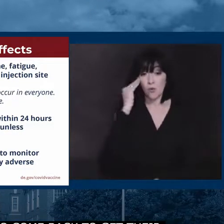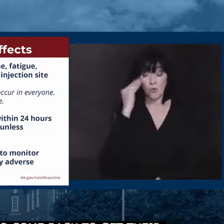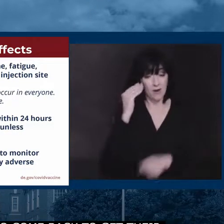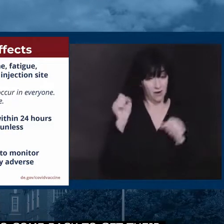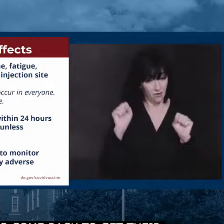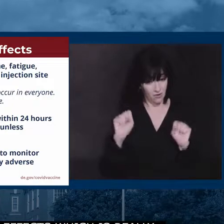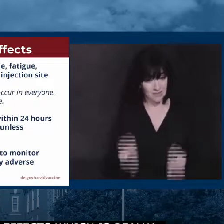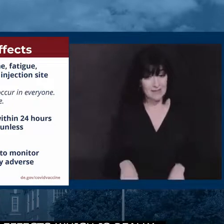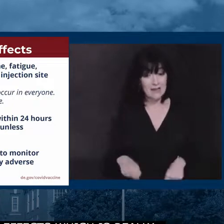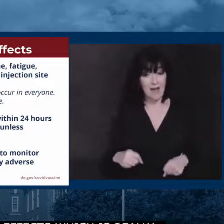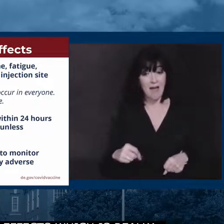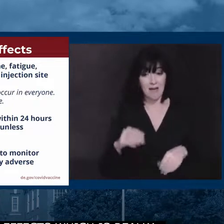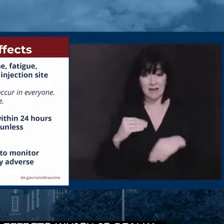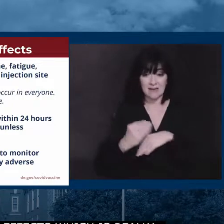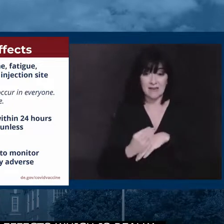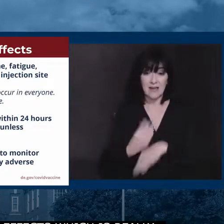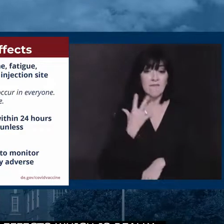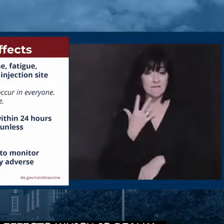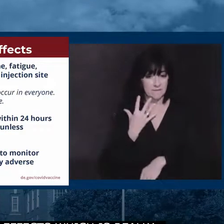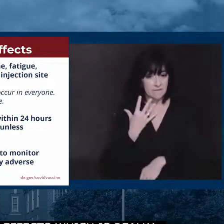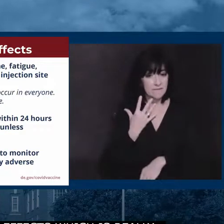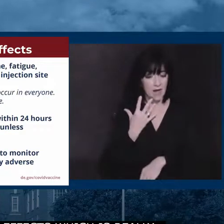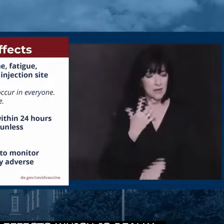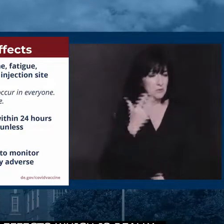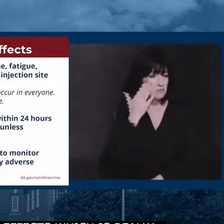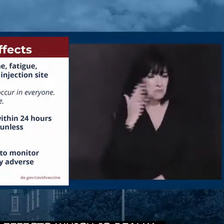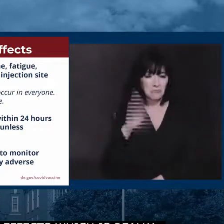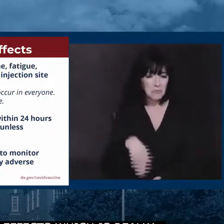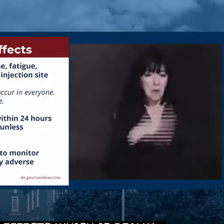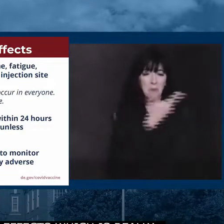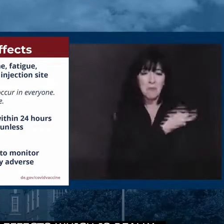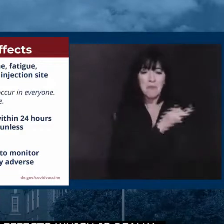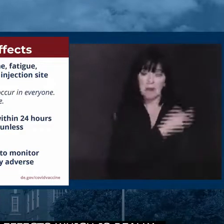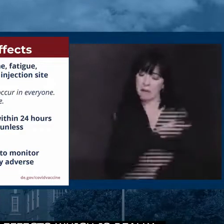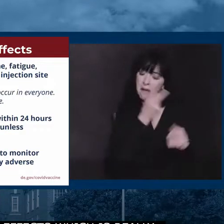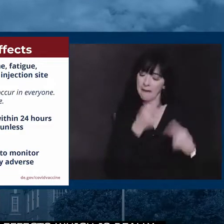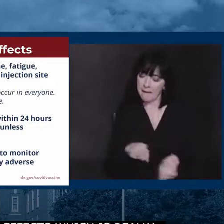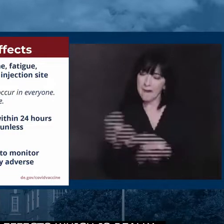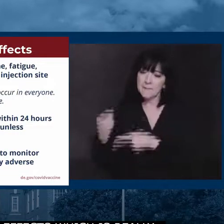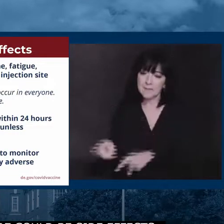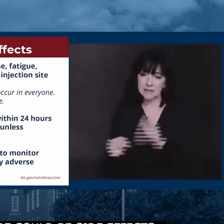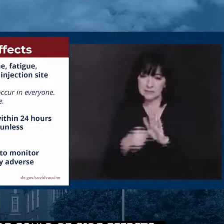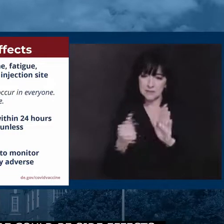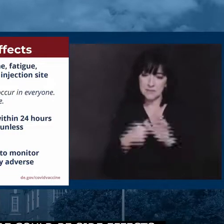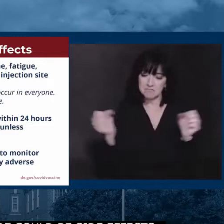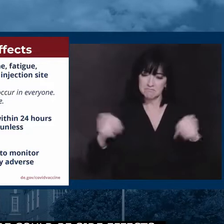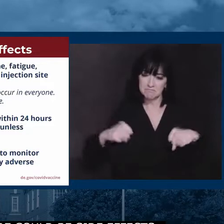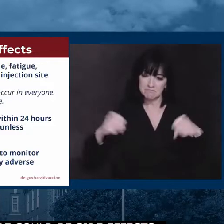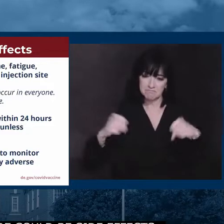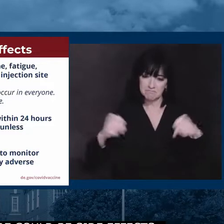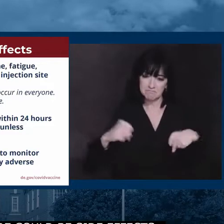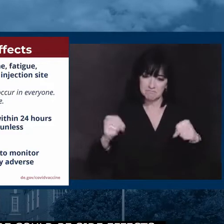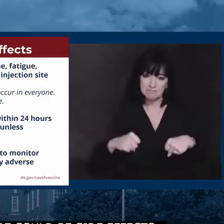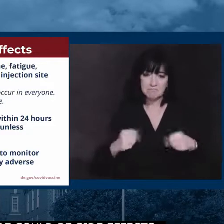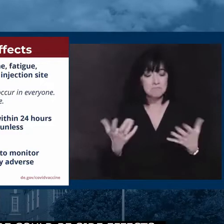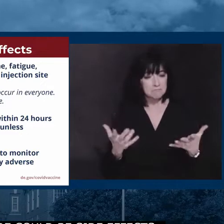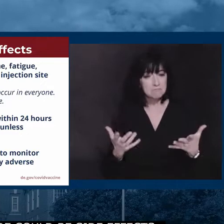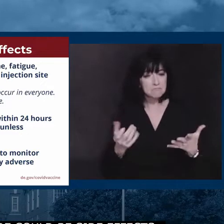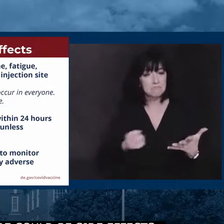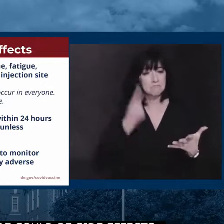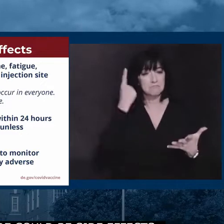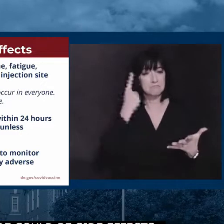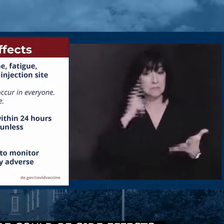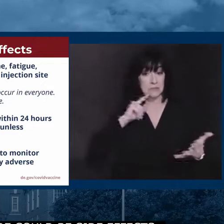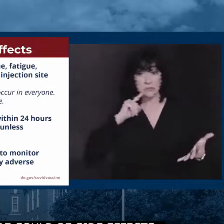Side effects from vaccines are not uncommon. And so it's important to recognize